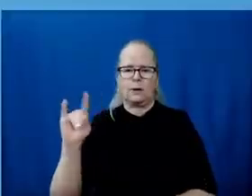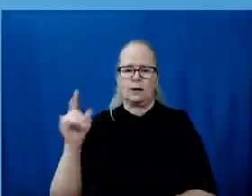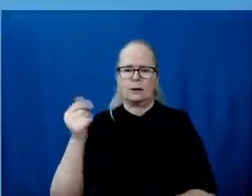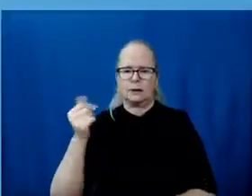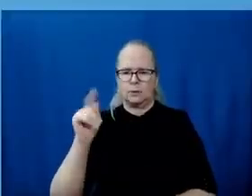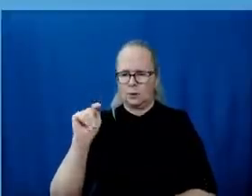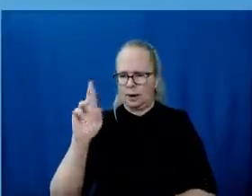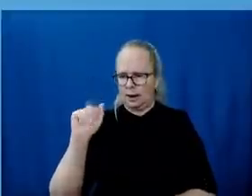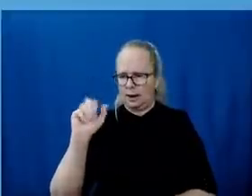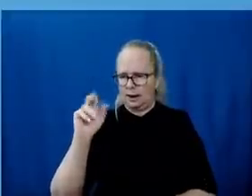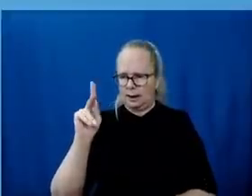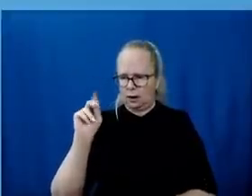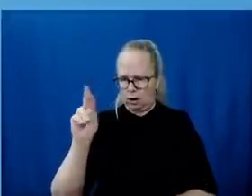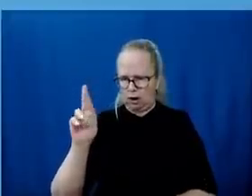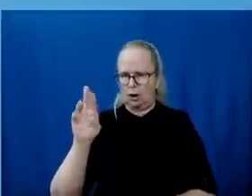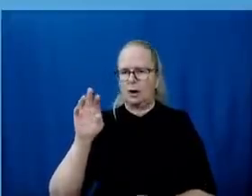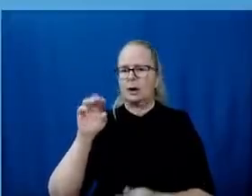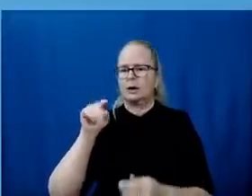the